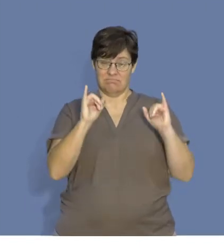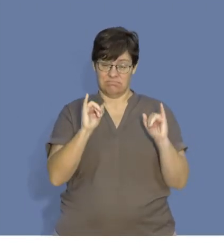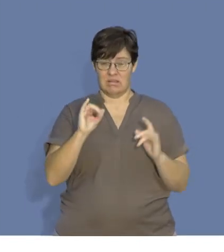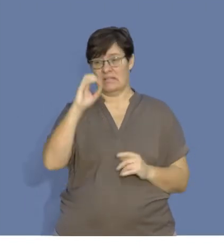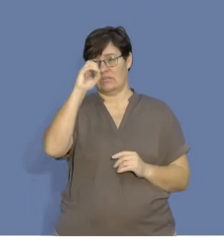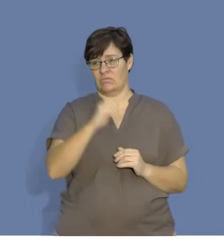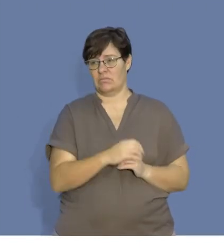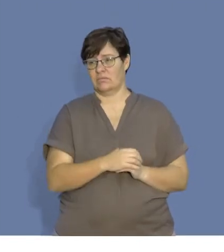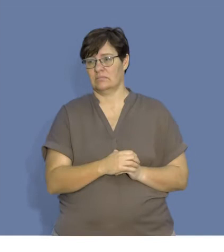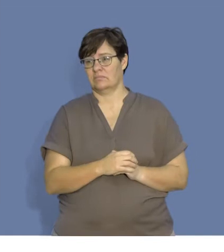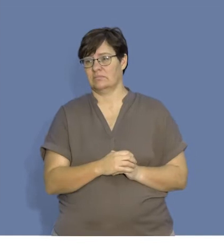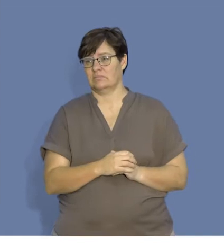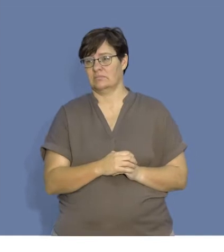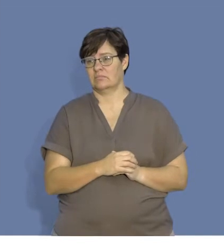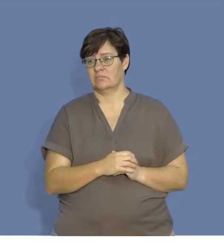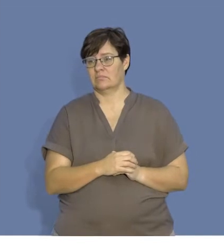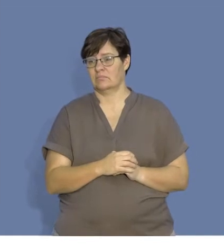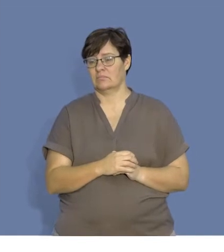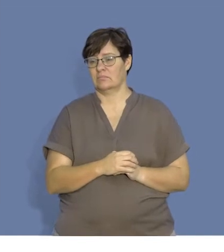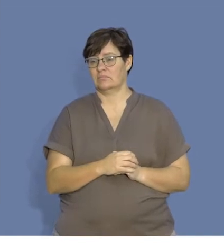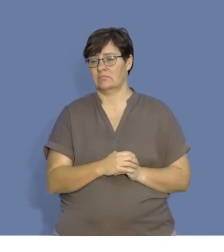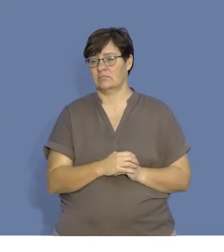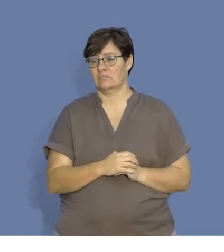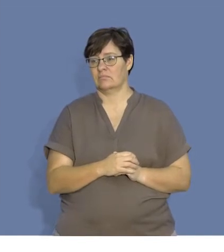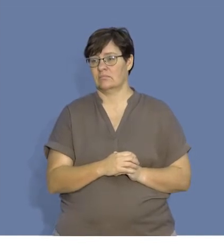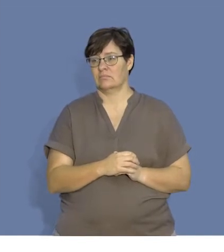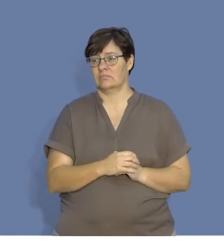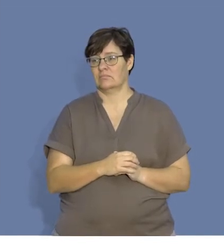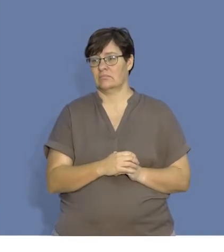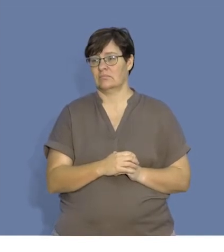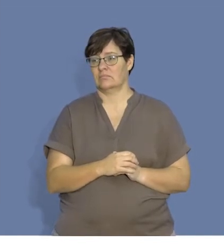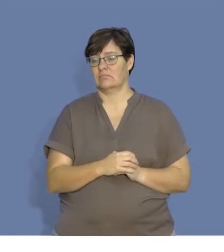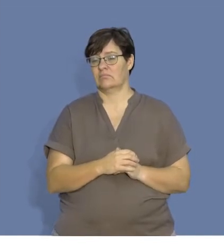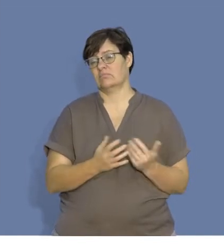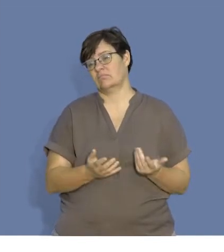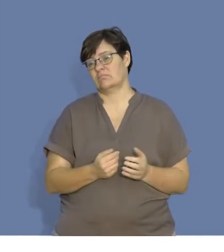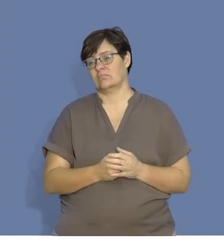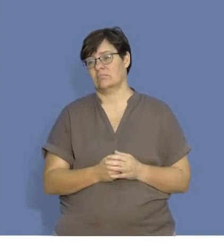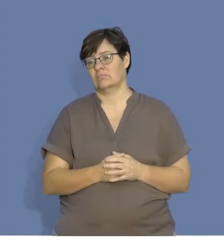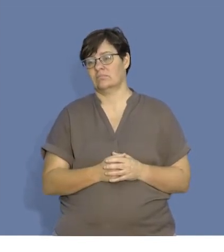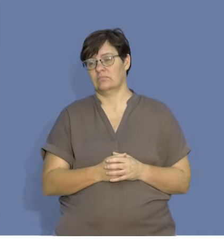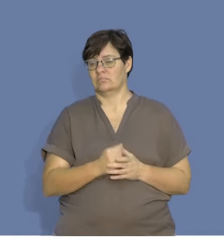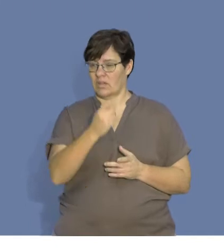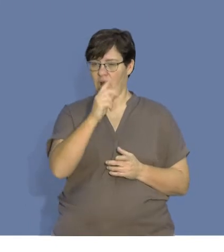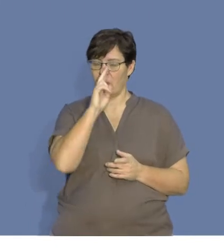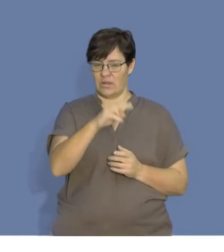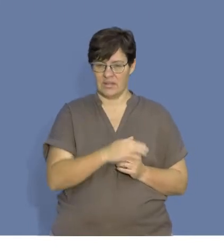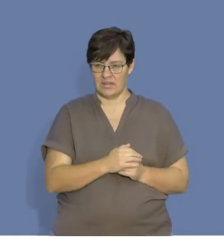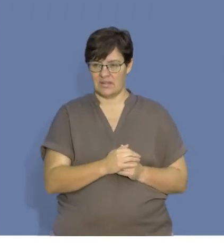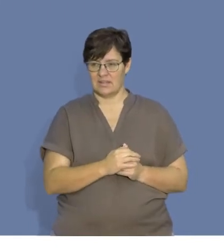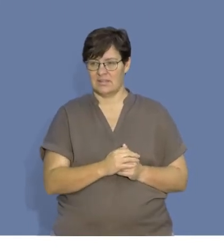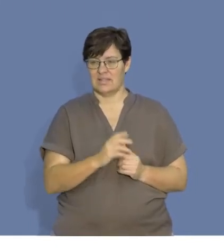let's make the intensity a little bit more. So there we go. Oh, look at that. Can you